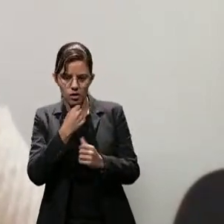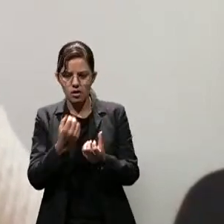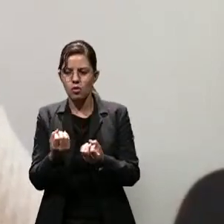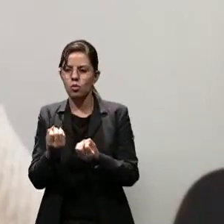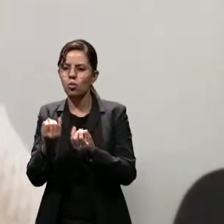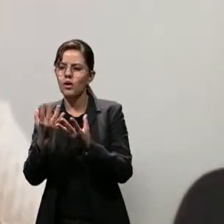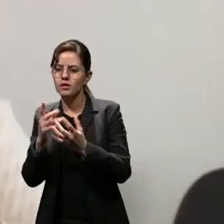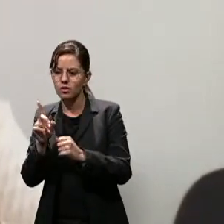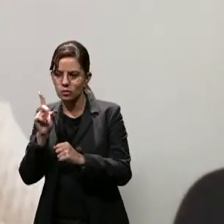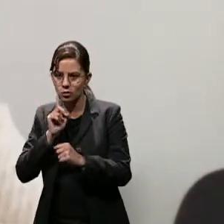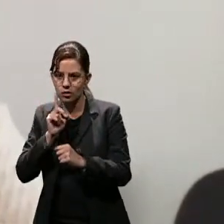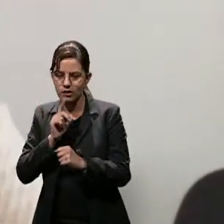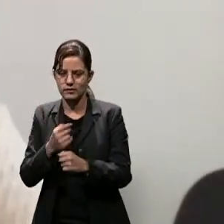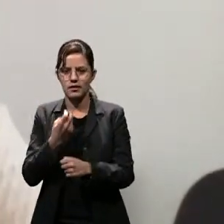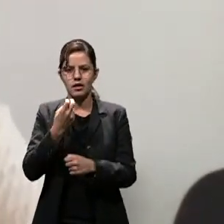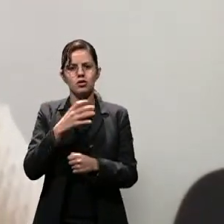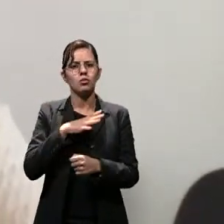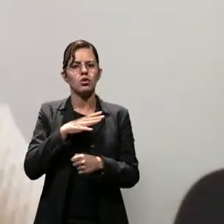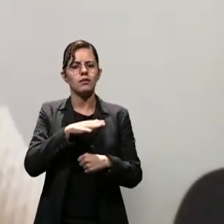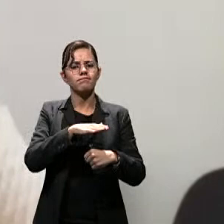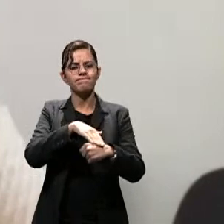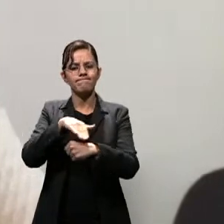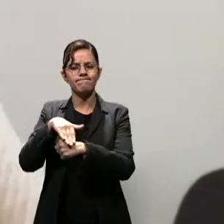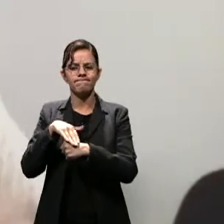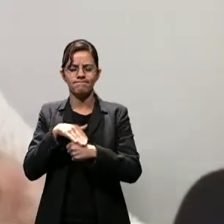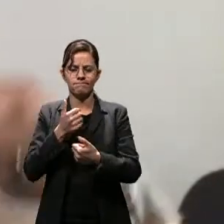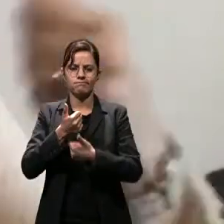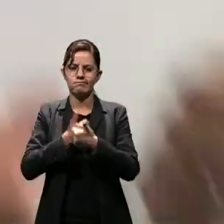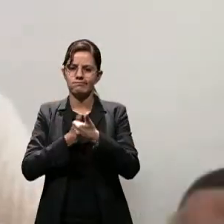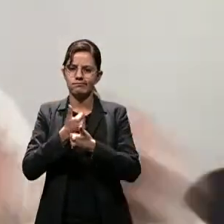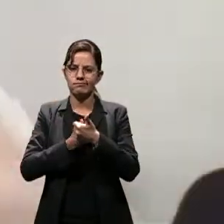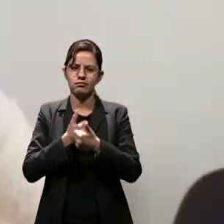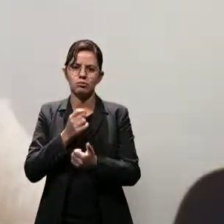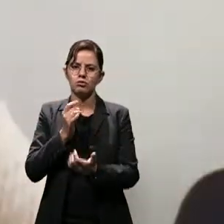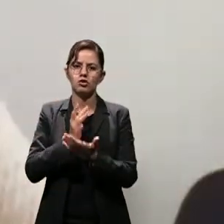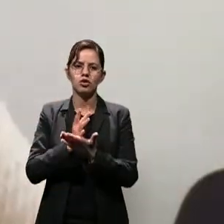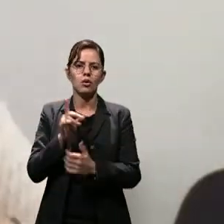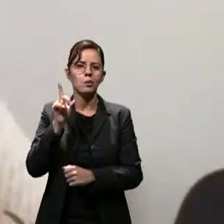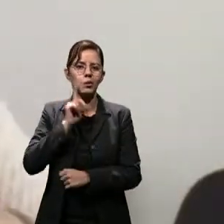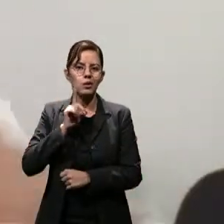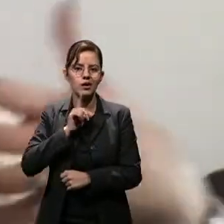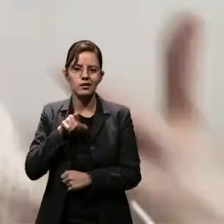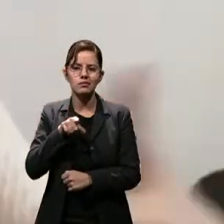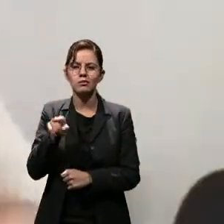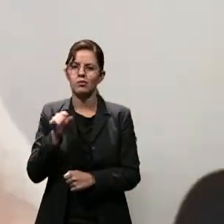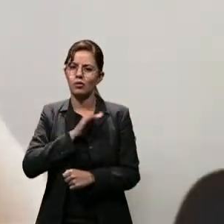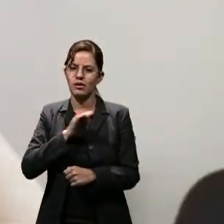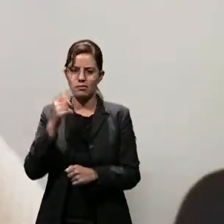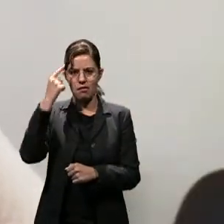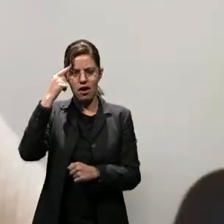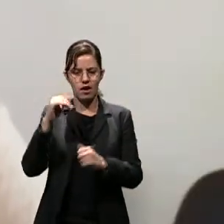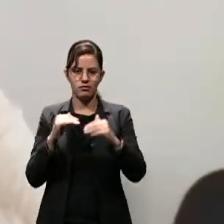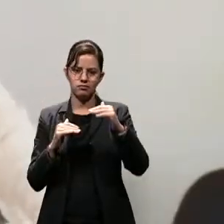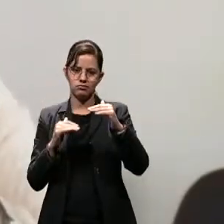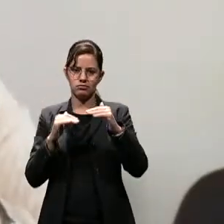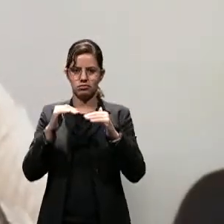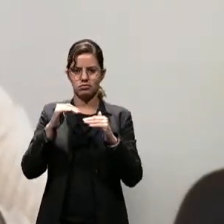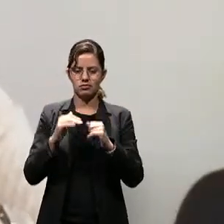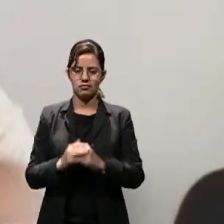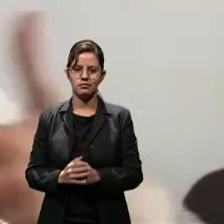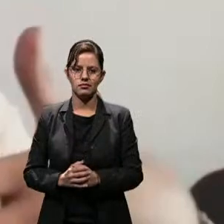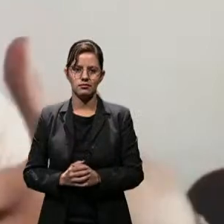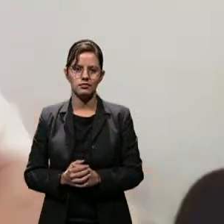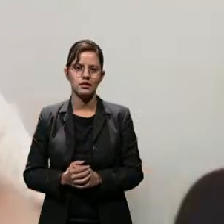many places or seats have to be occupied by women, and if these are